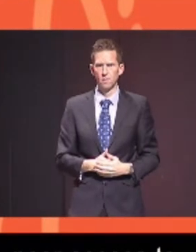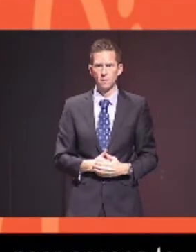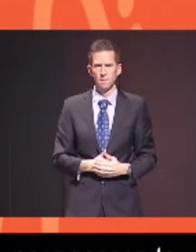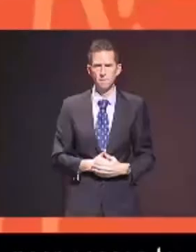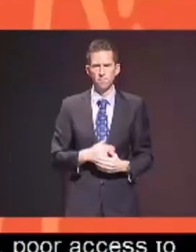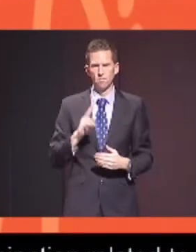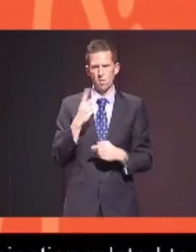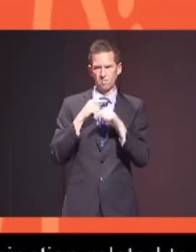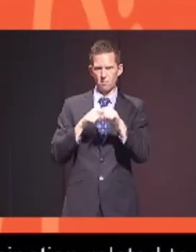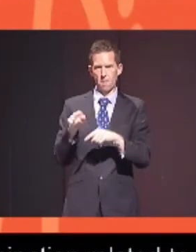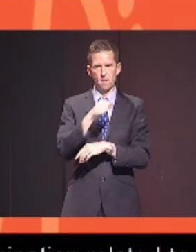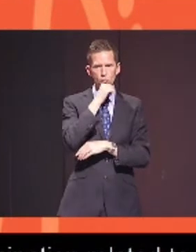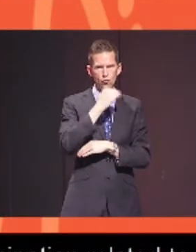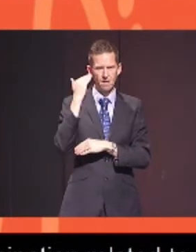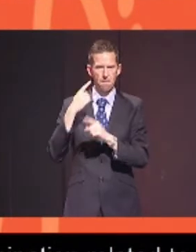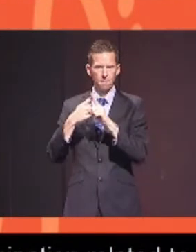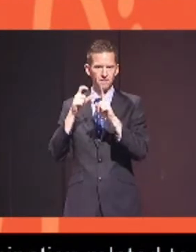both gender and disabilities.